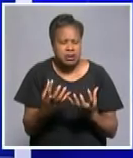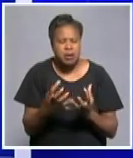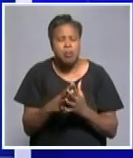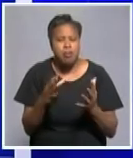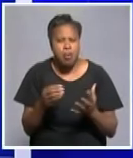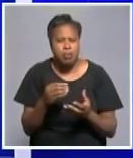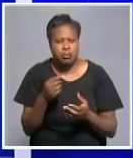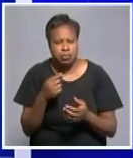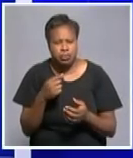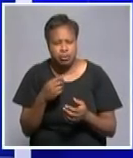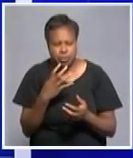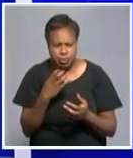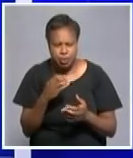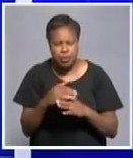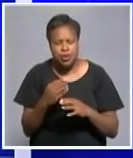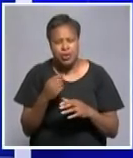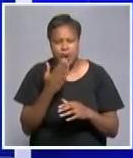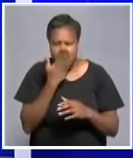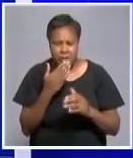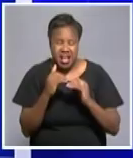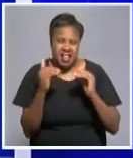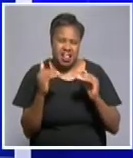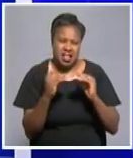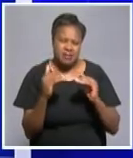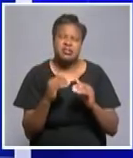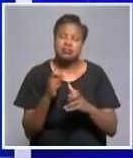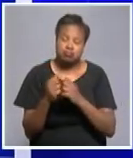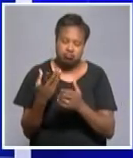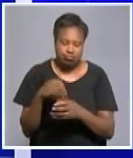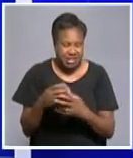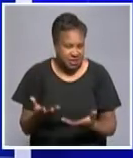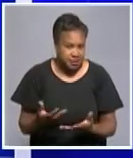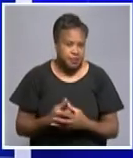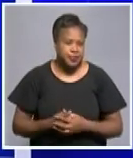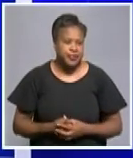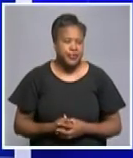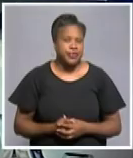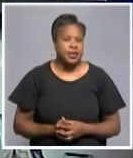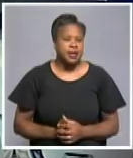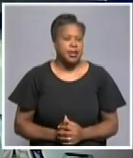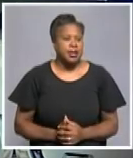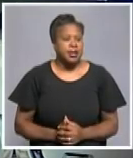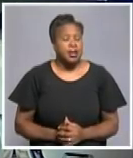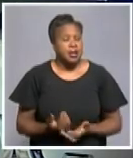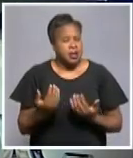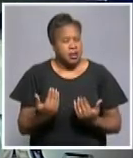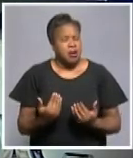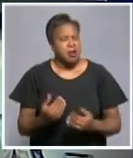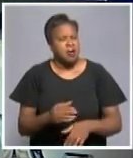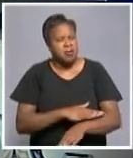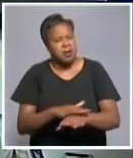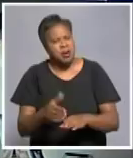snacks, because your sugar levels are also affected in that way. Now, taking these particular measures into